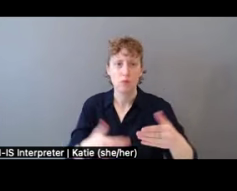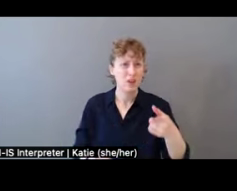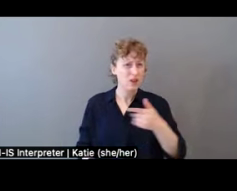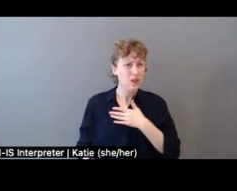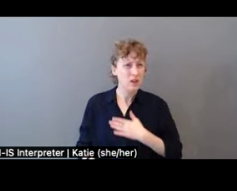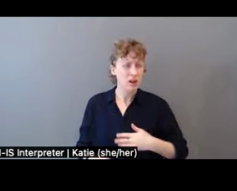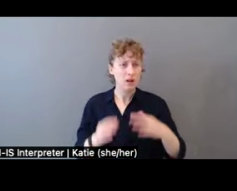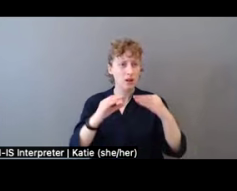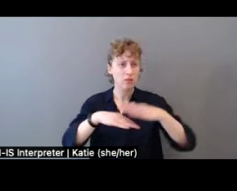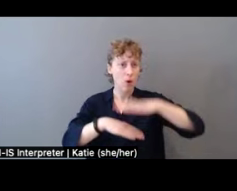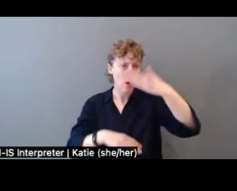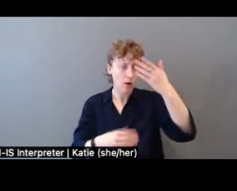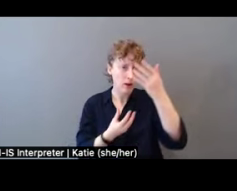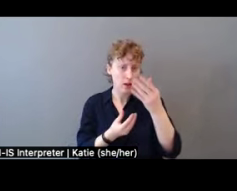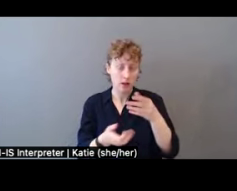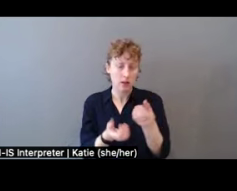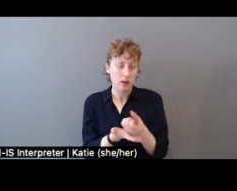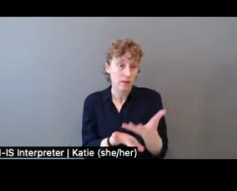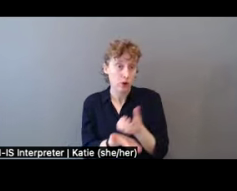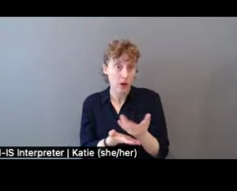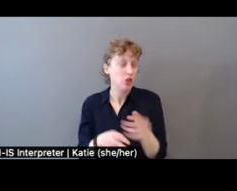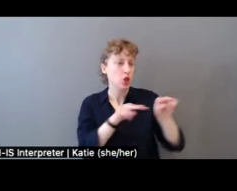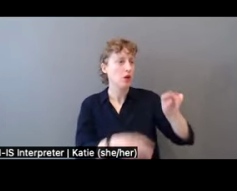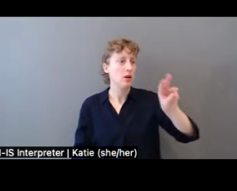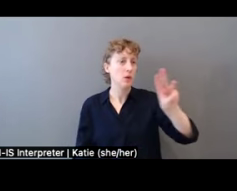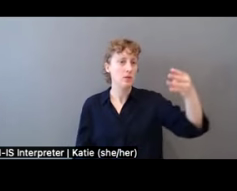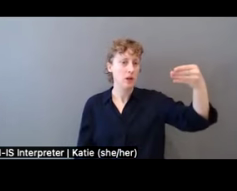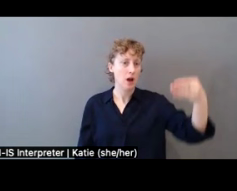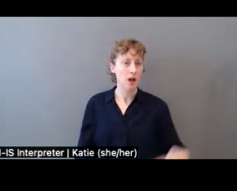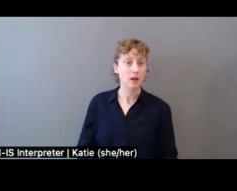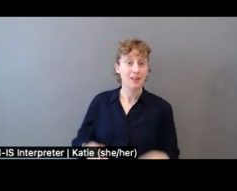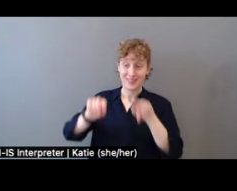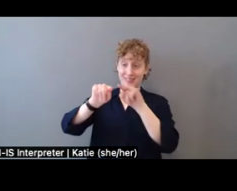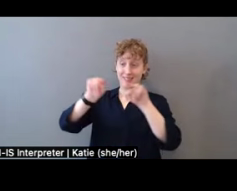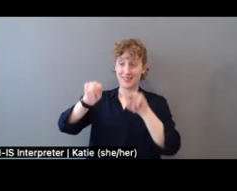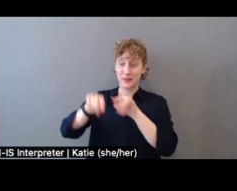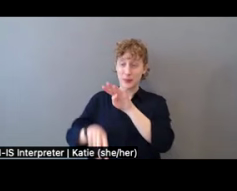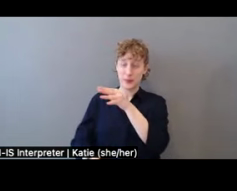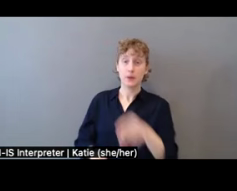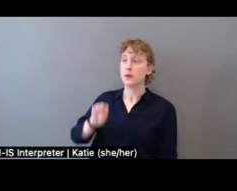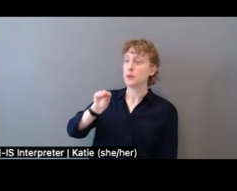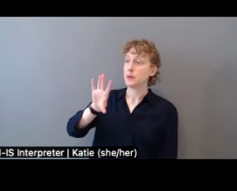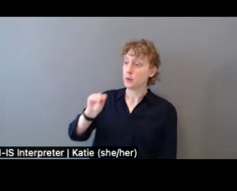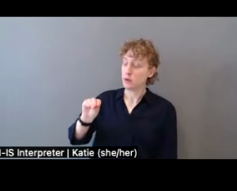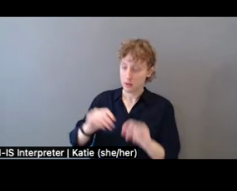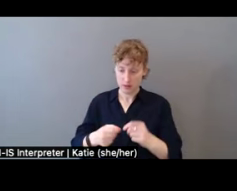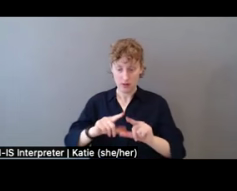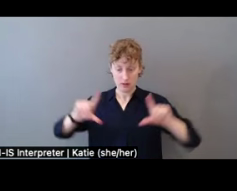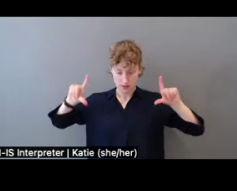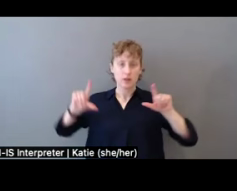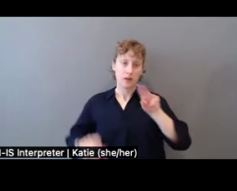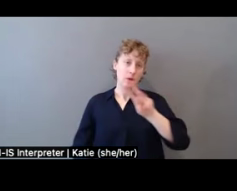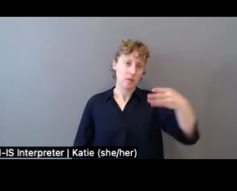So I really invite you to scan the QR code and to have a look at the website after the webinar if you haven't done so yet.